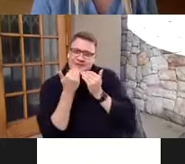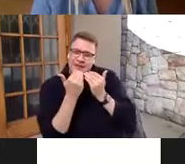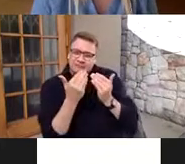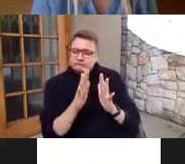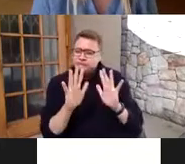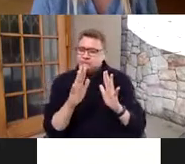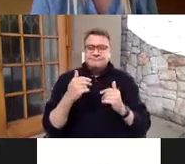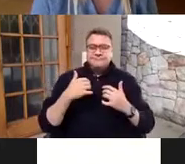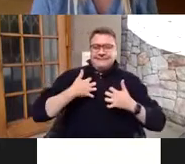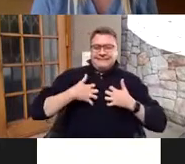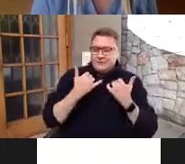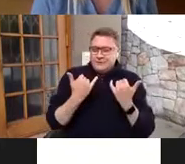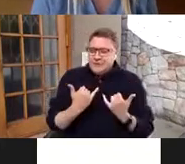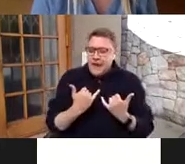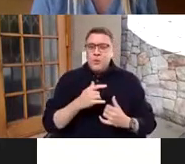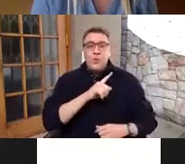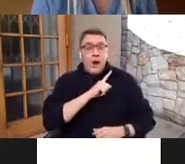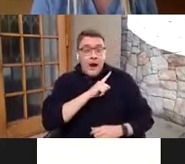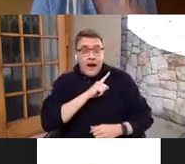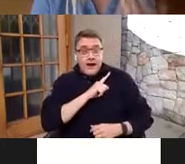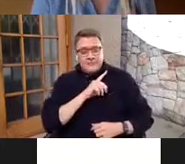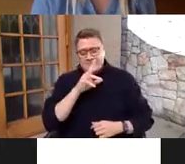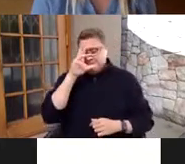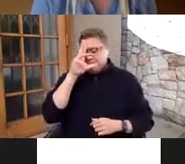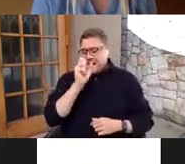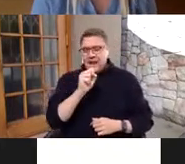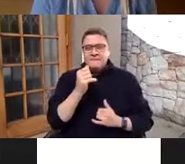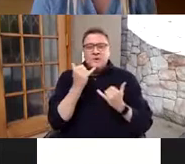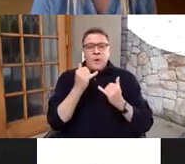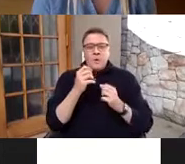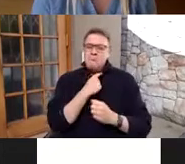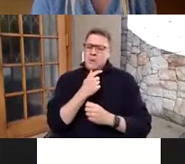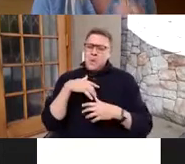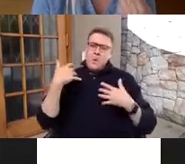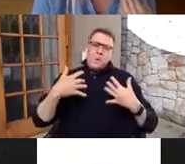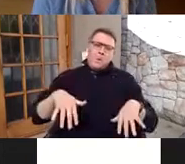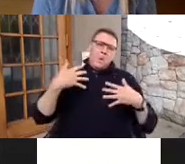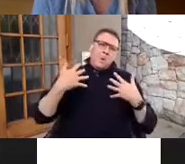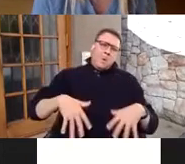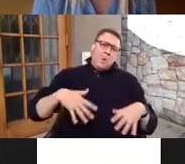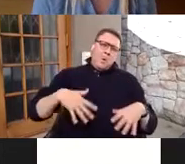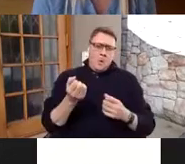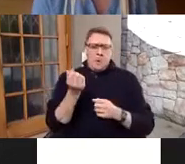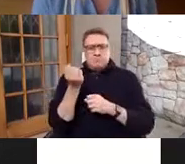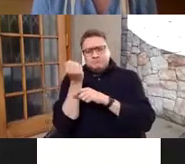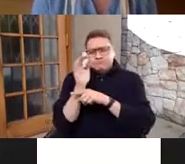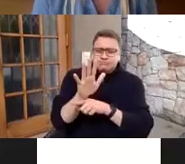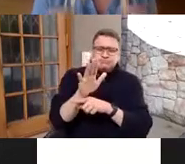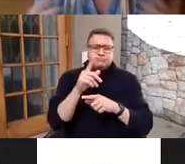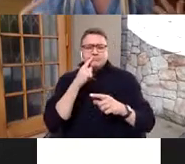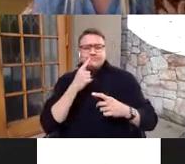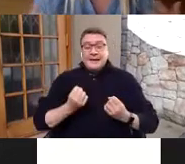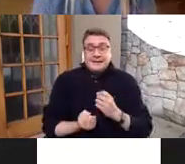session because I believe that it's going to be a powerful session, and I believe it's going to be an inspiring session. We have